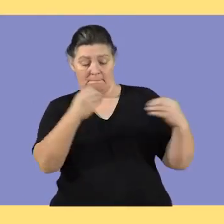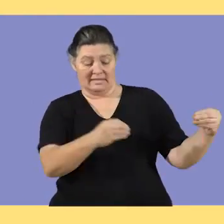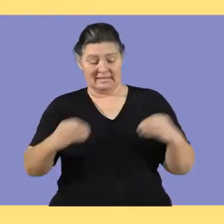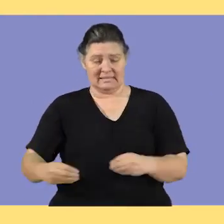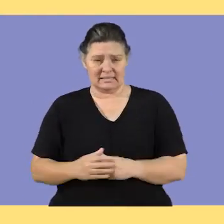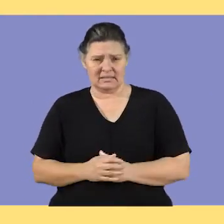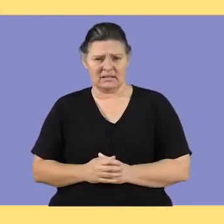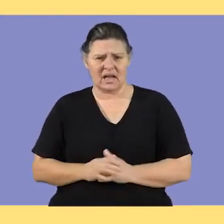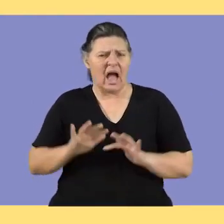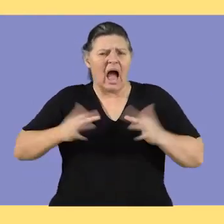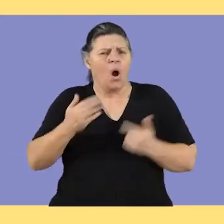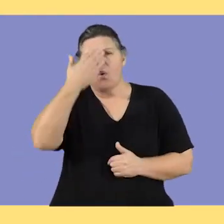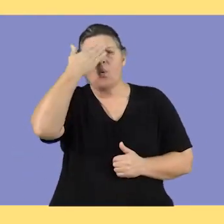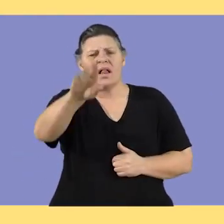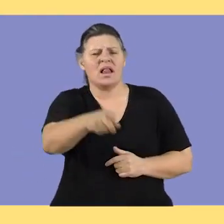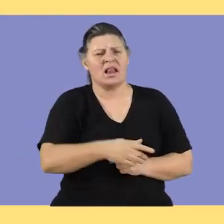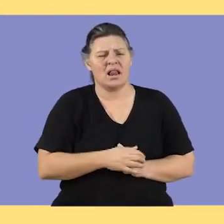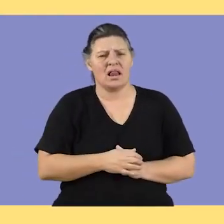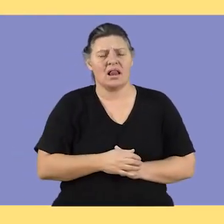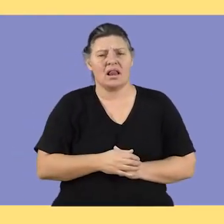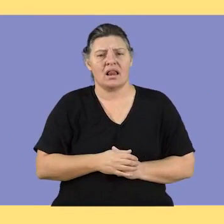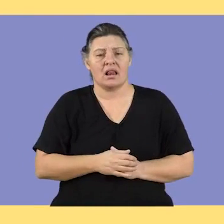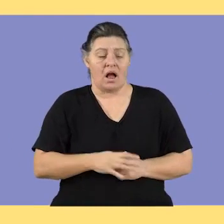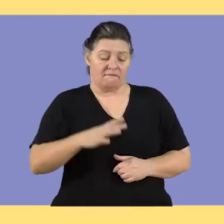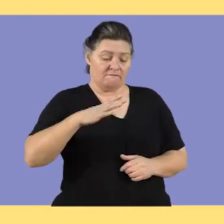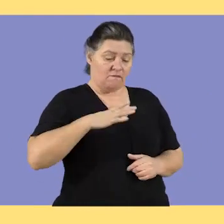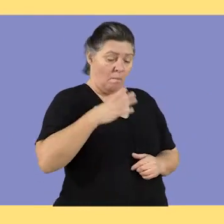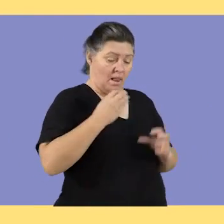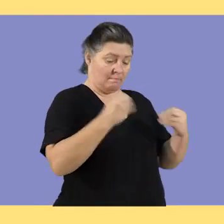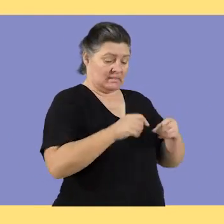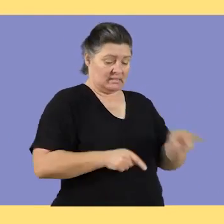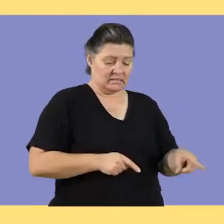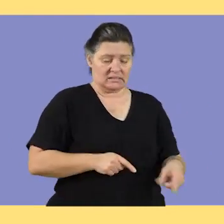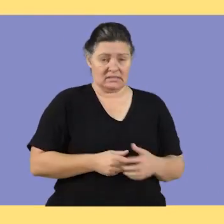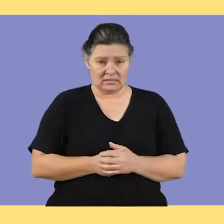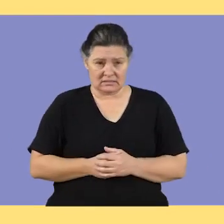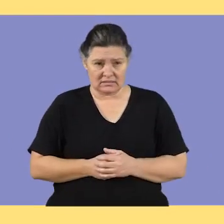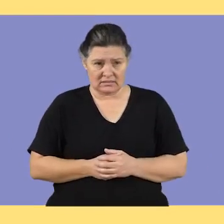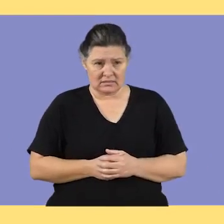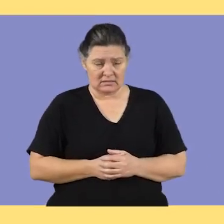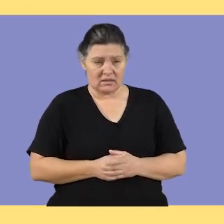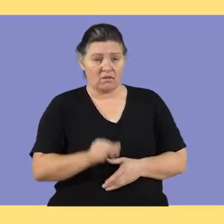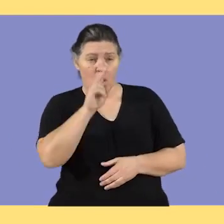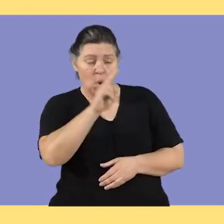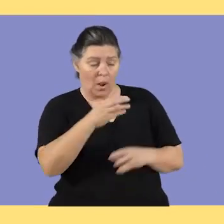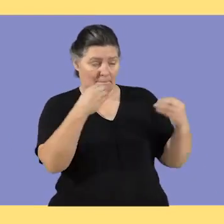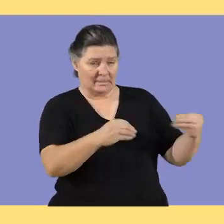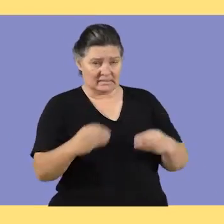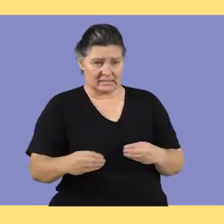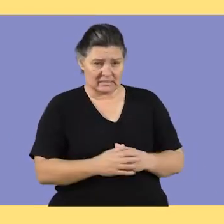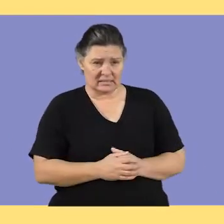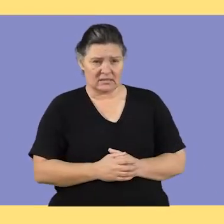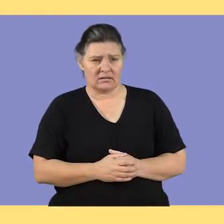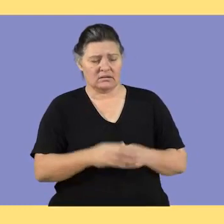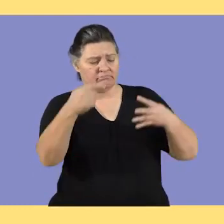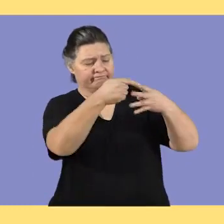you look at a business, how can you then characterize if it is a formal business? Let's start. If you look at a